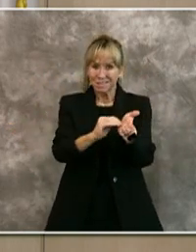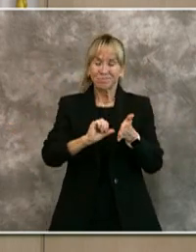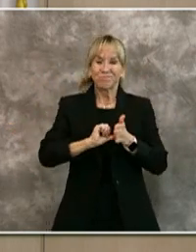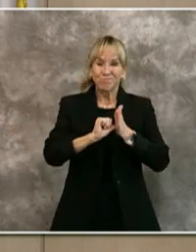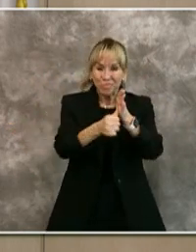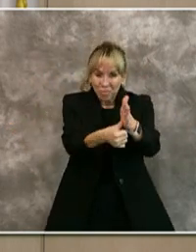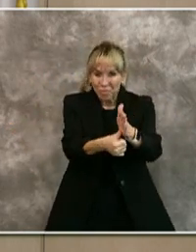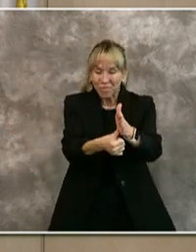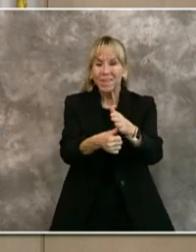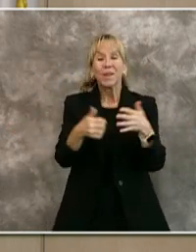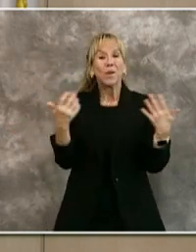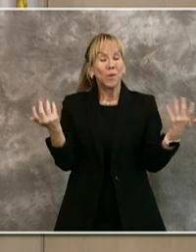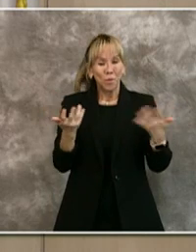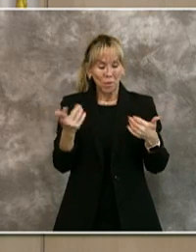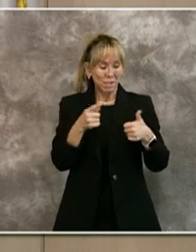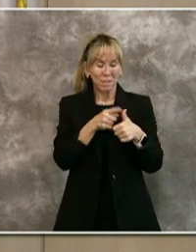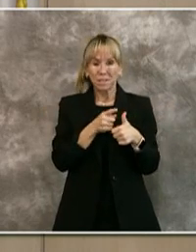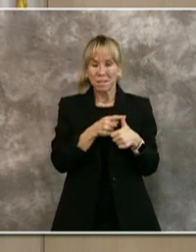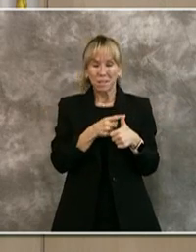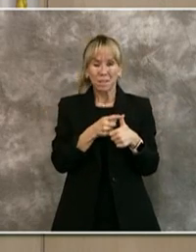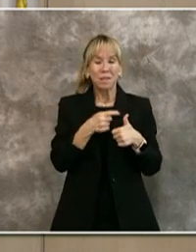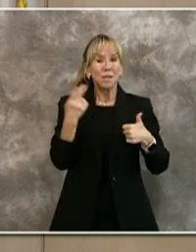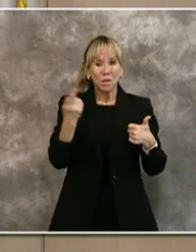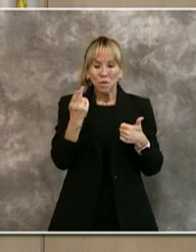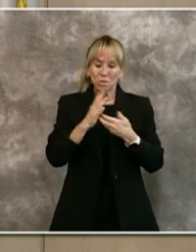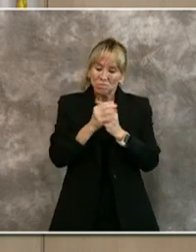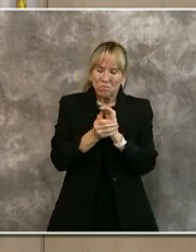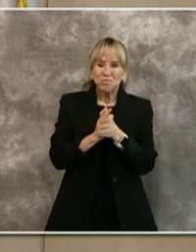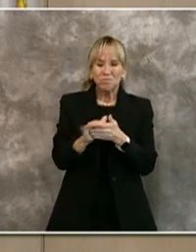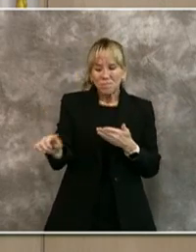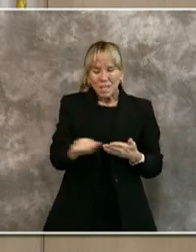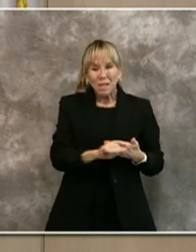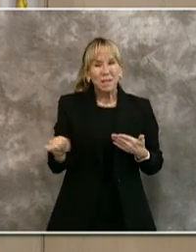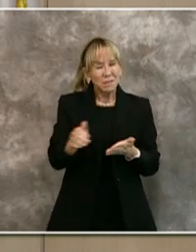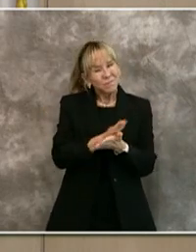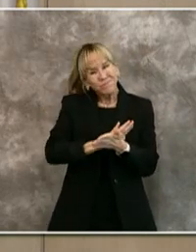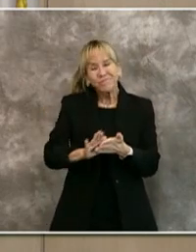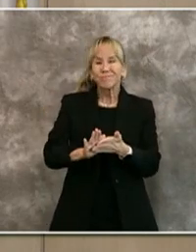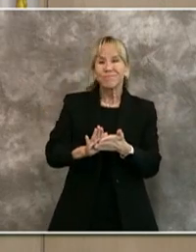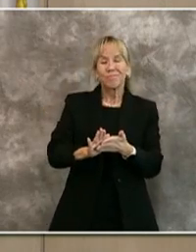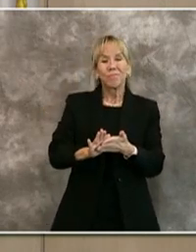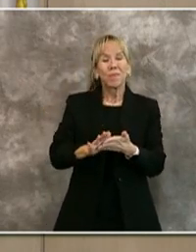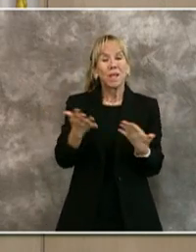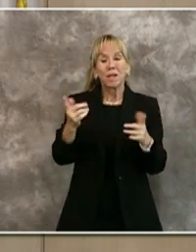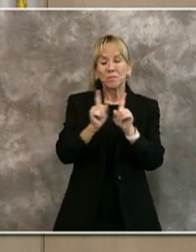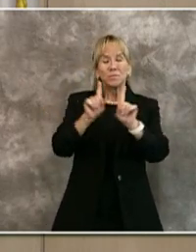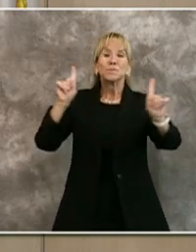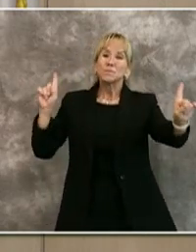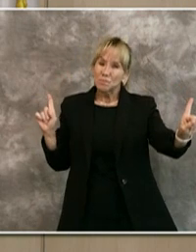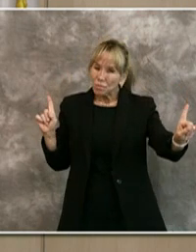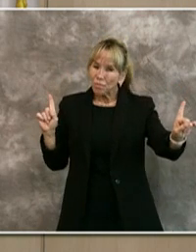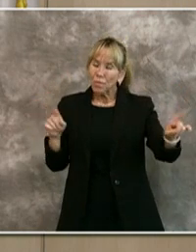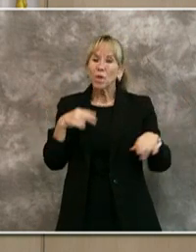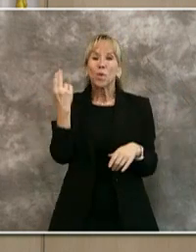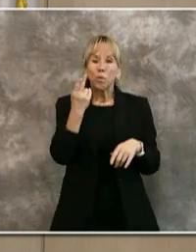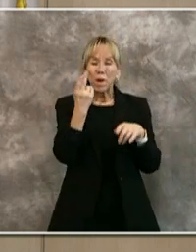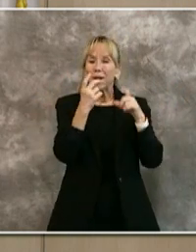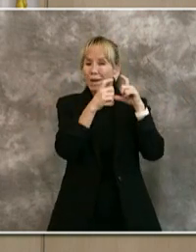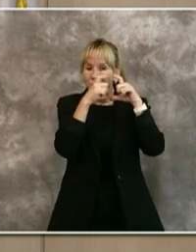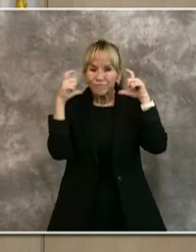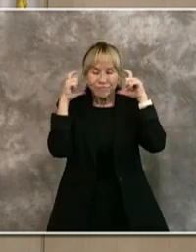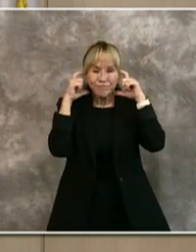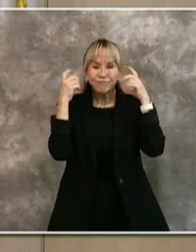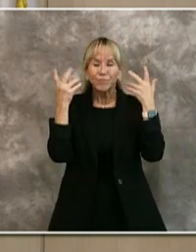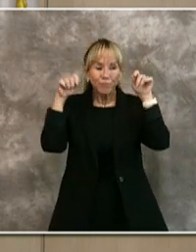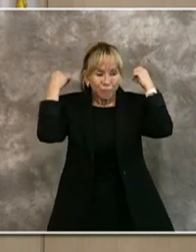that these strategies include implementing good hand hygiene and sanitation, social distancing, wearing face coverings when